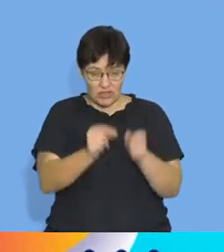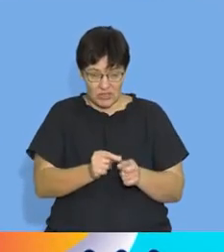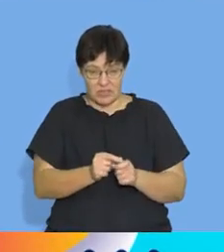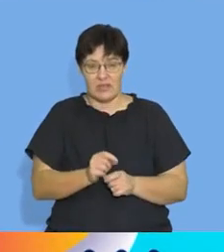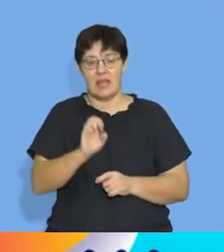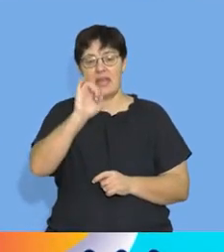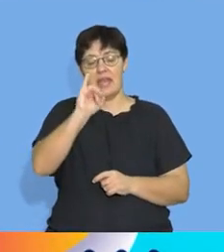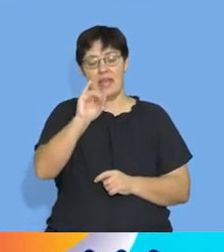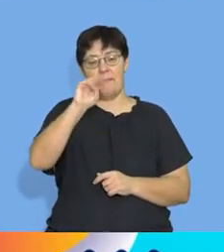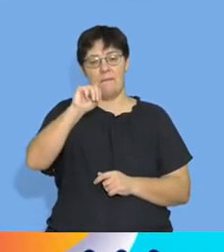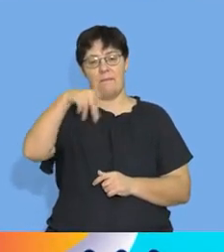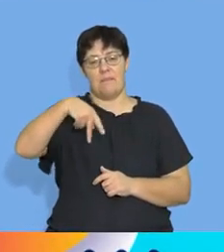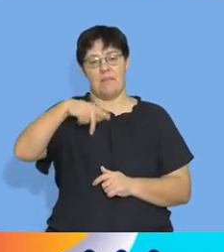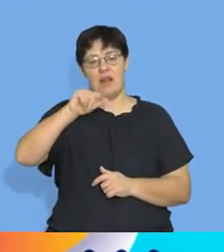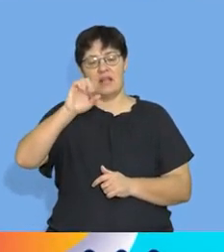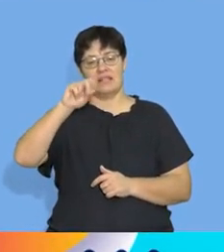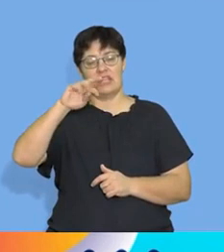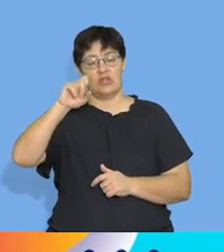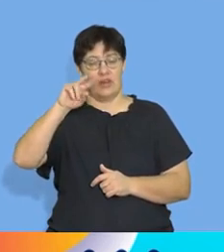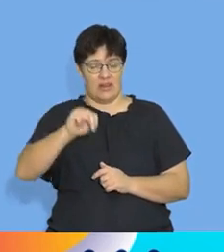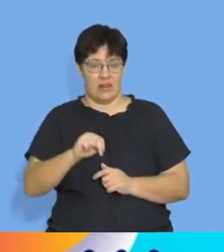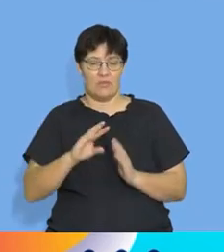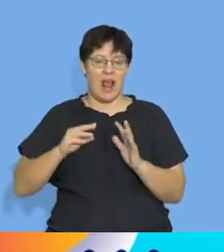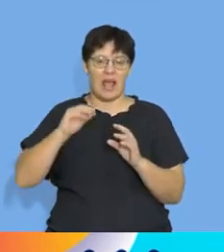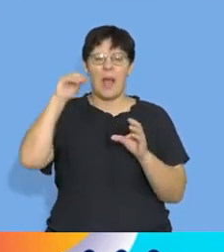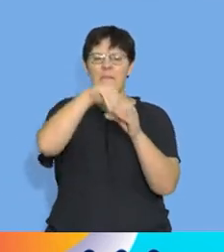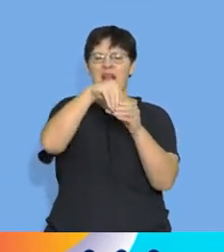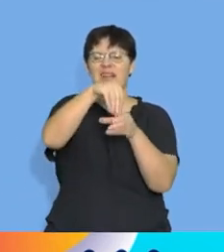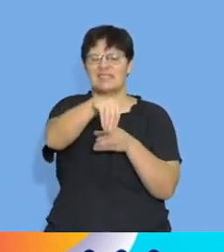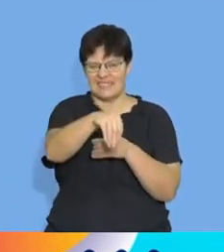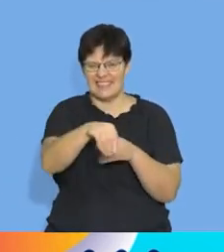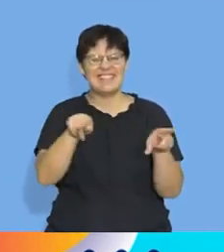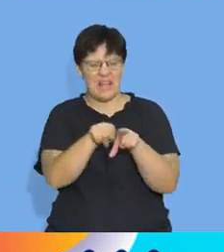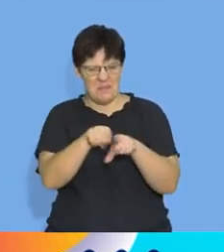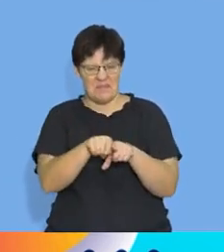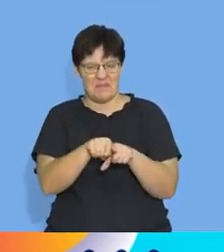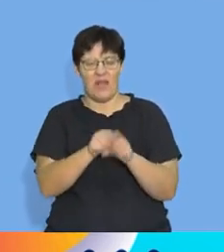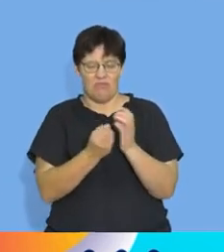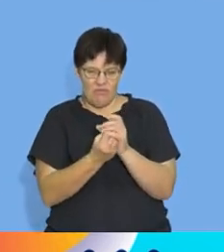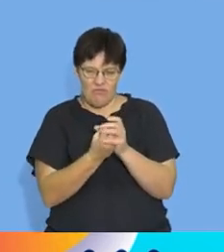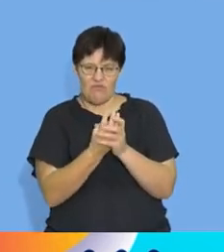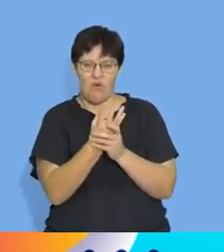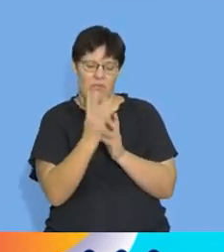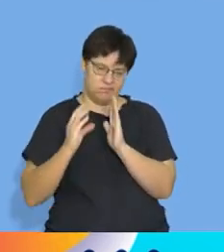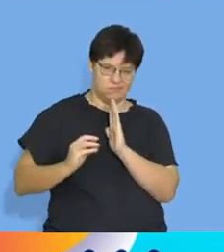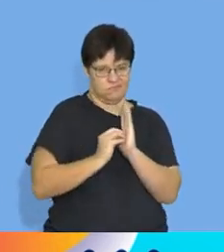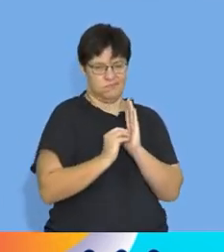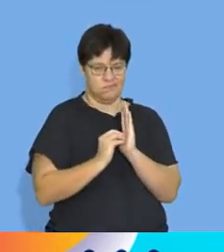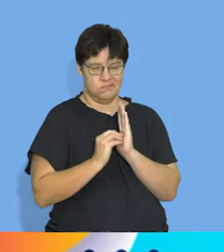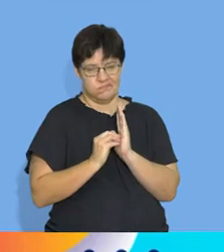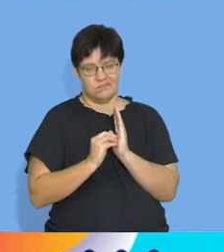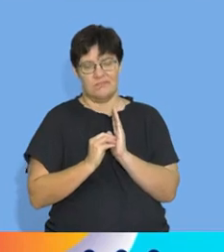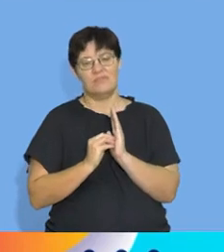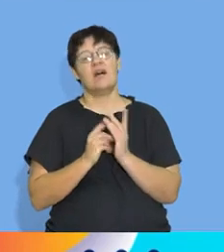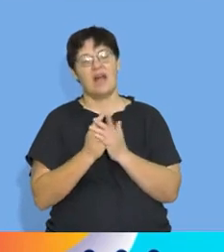uterus, is called implantation. So the word planting is essentially pointing to the growth and